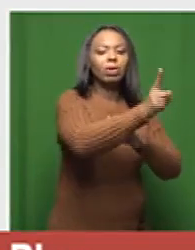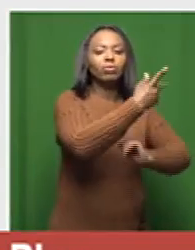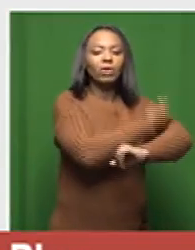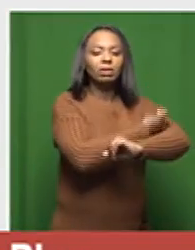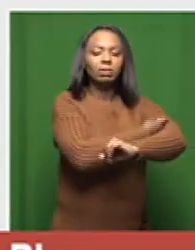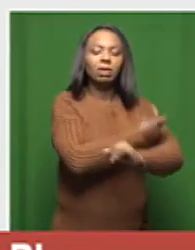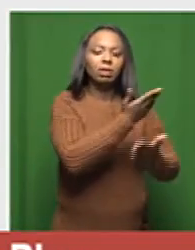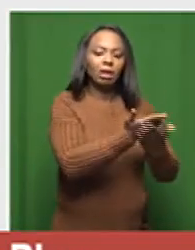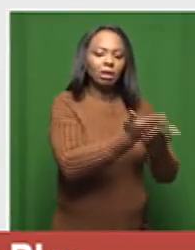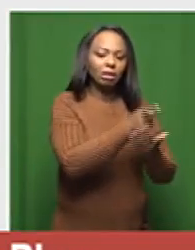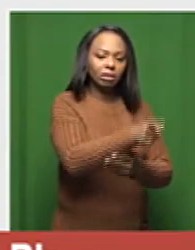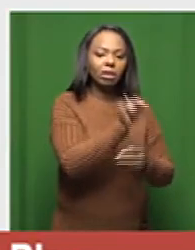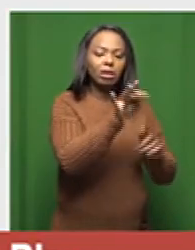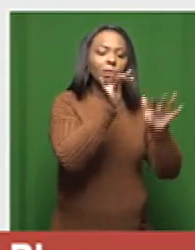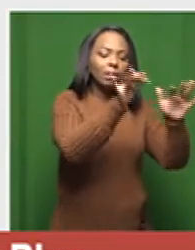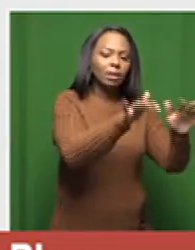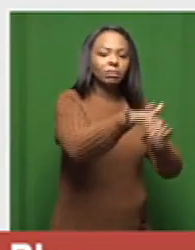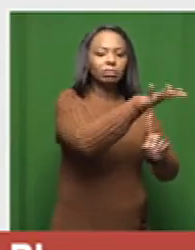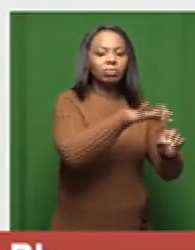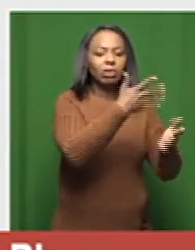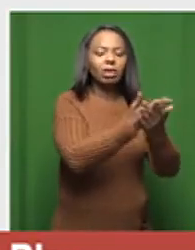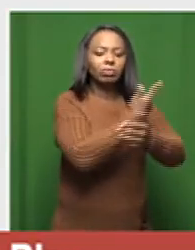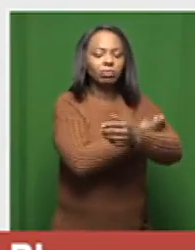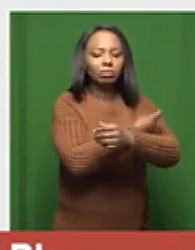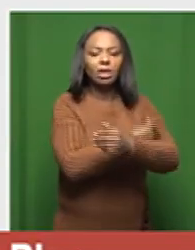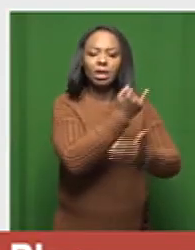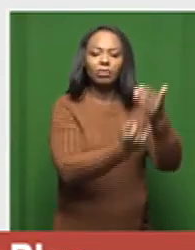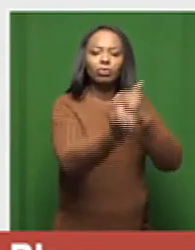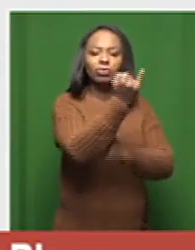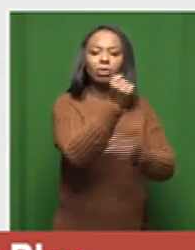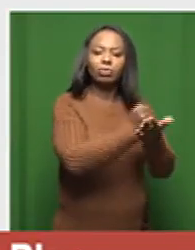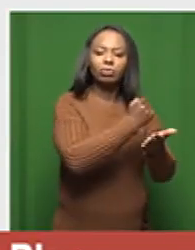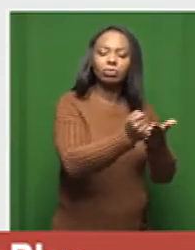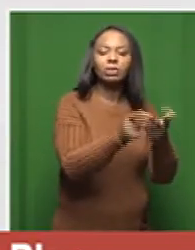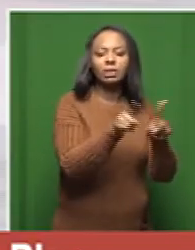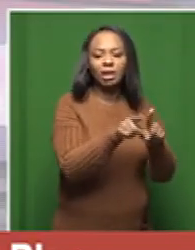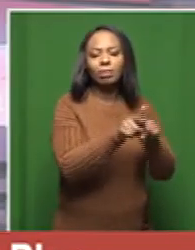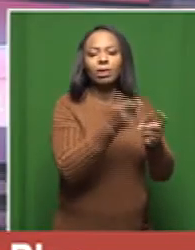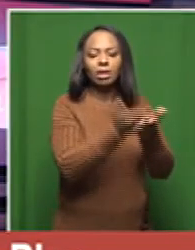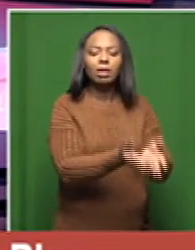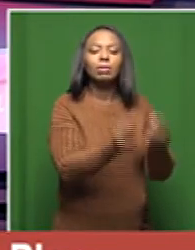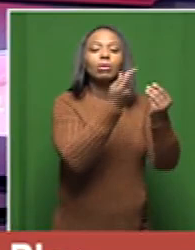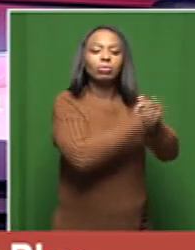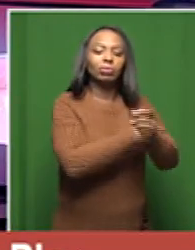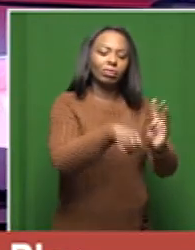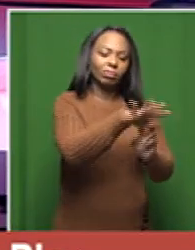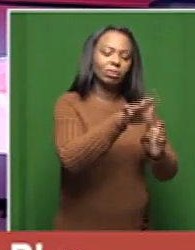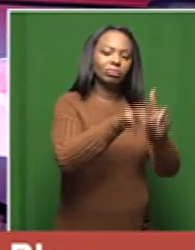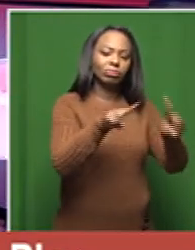vaccination if an individual is registered on the EVDS. Dr.